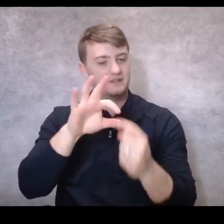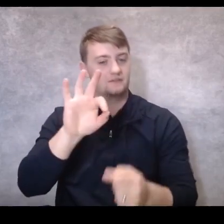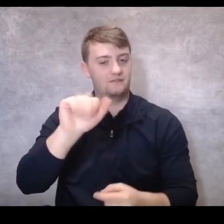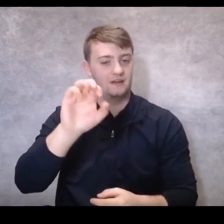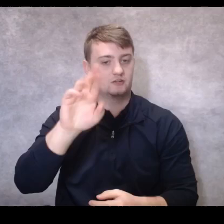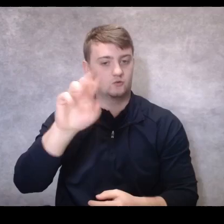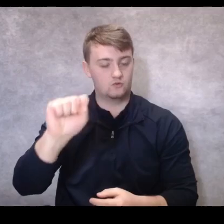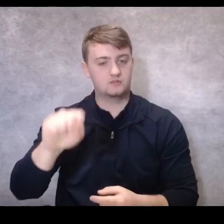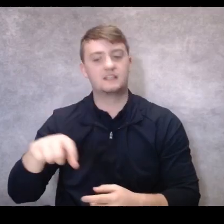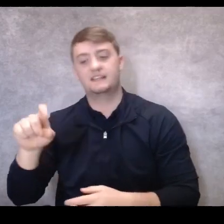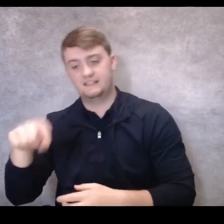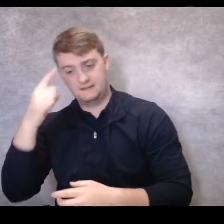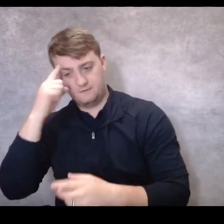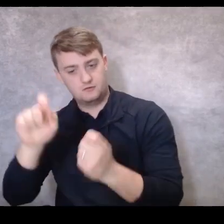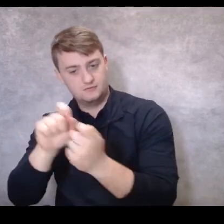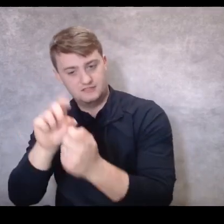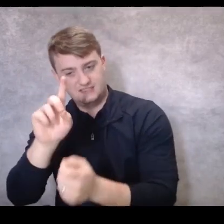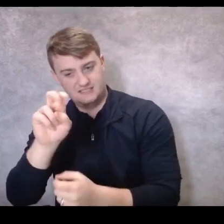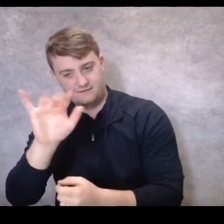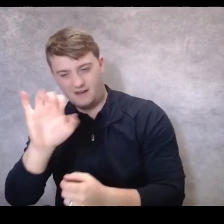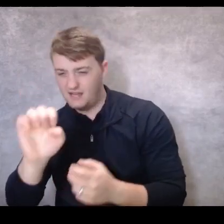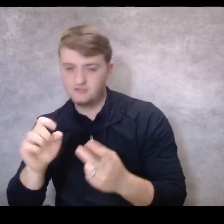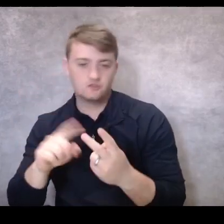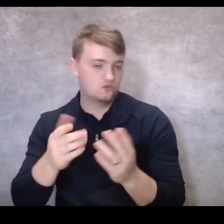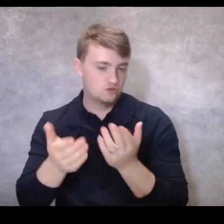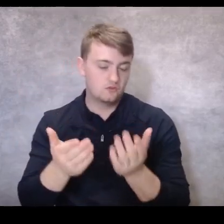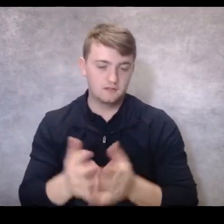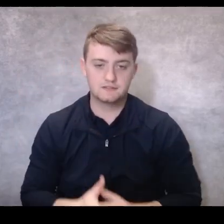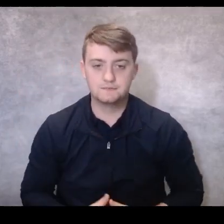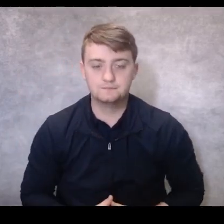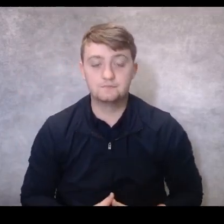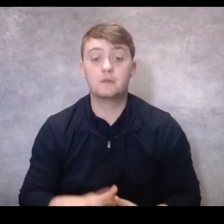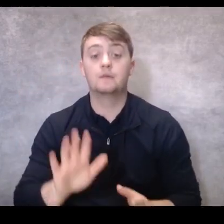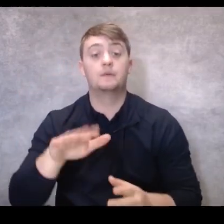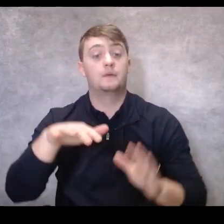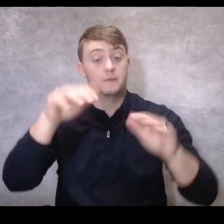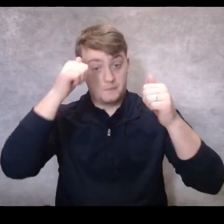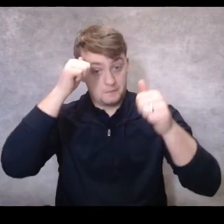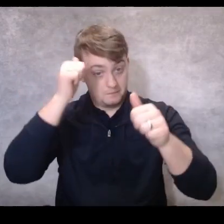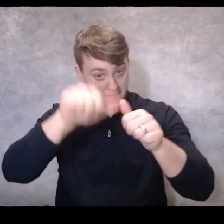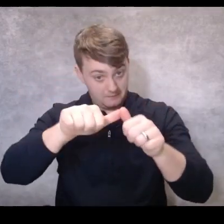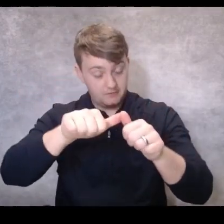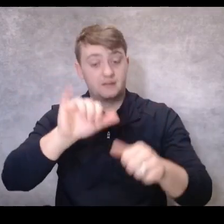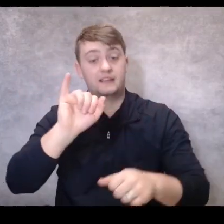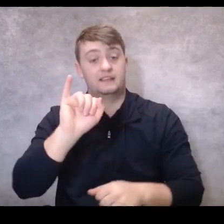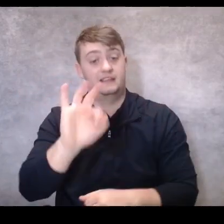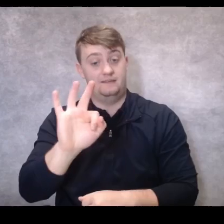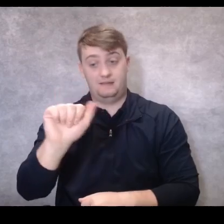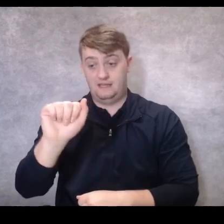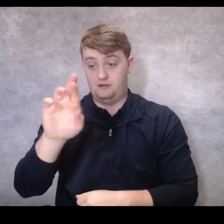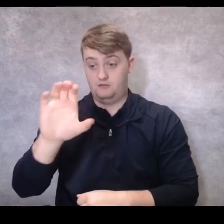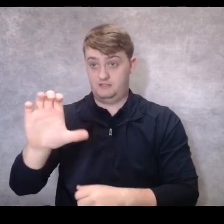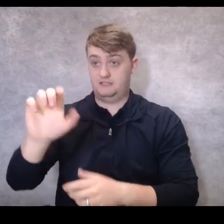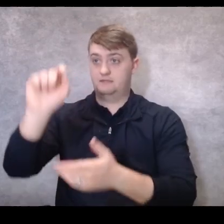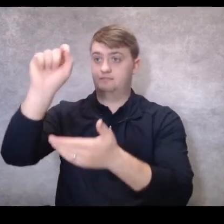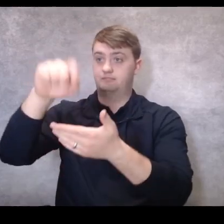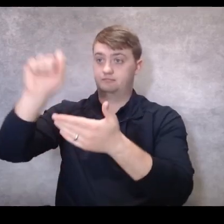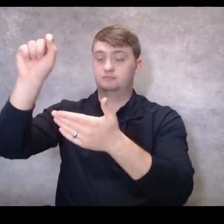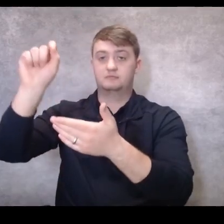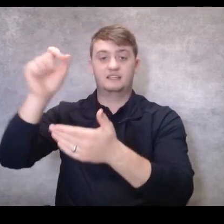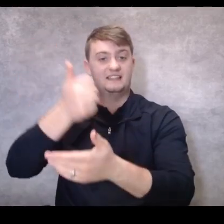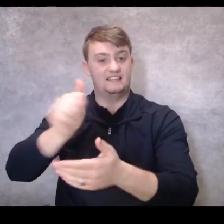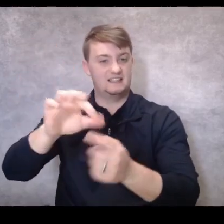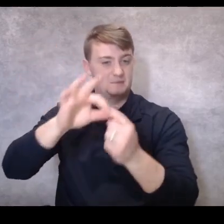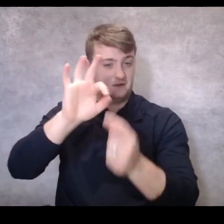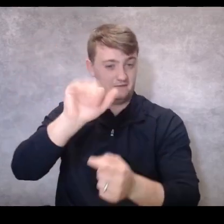includes the special factors and the need for a particular device or service. Remember, if the ARC marks any